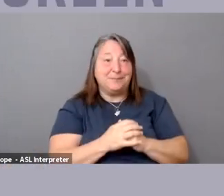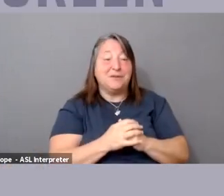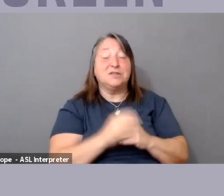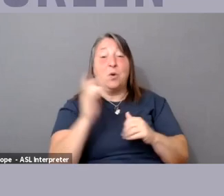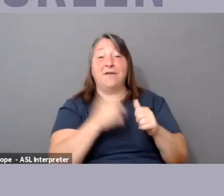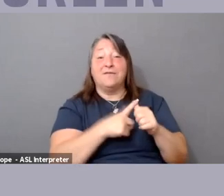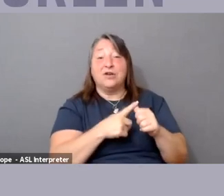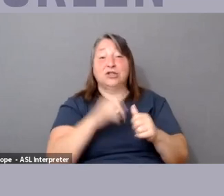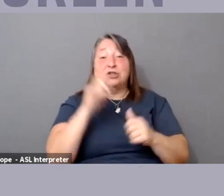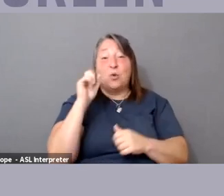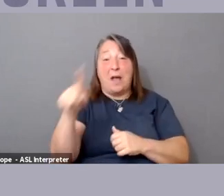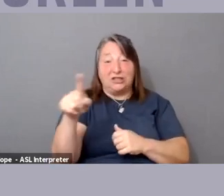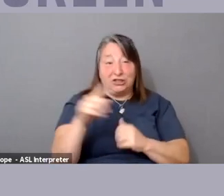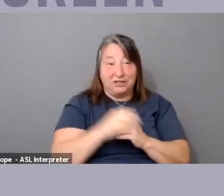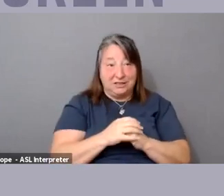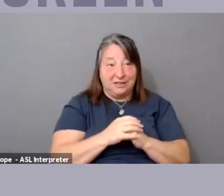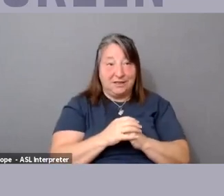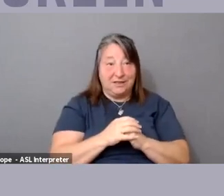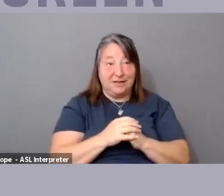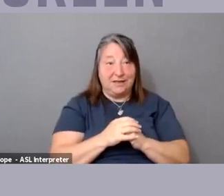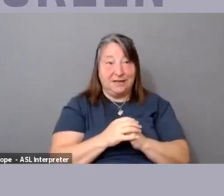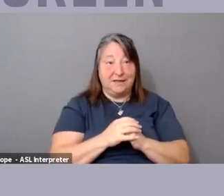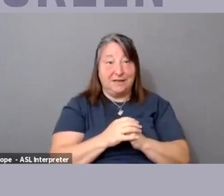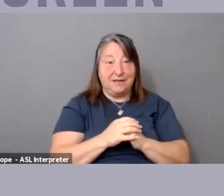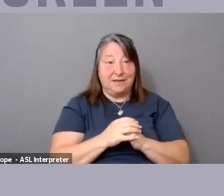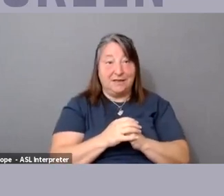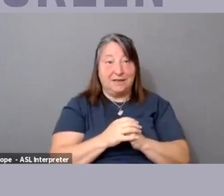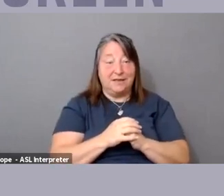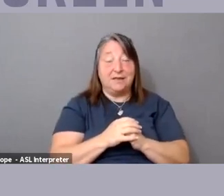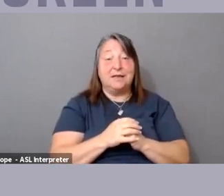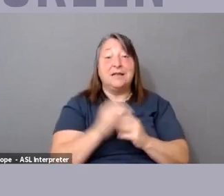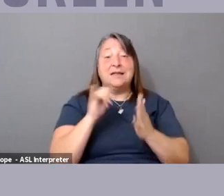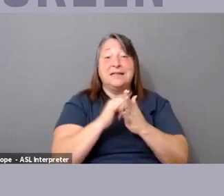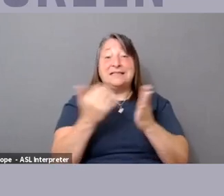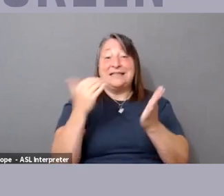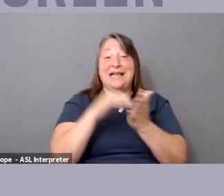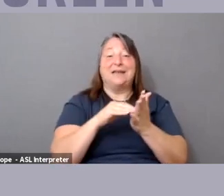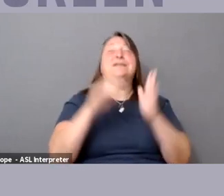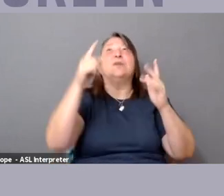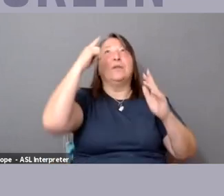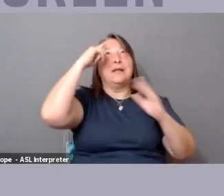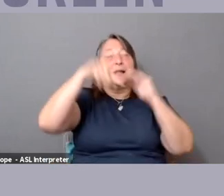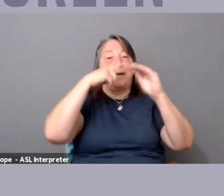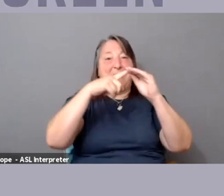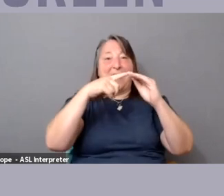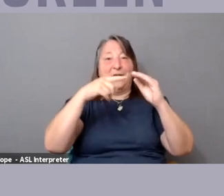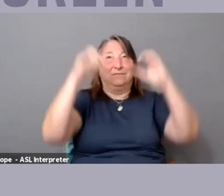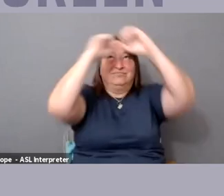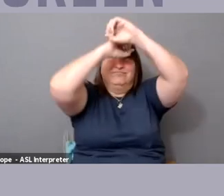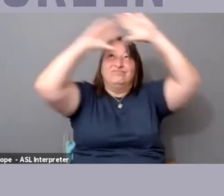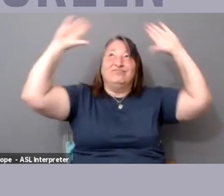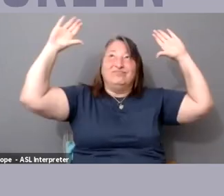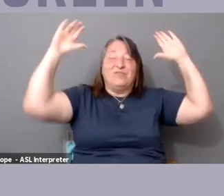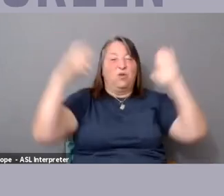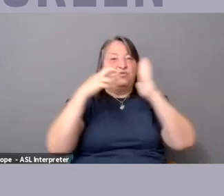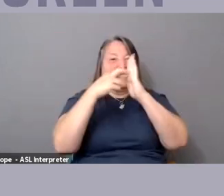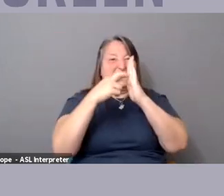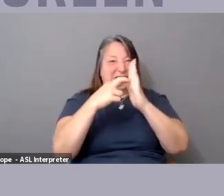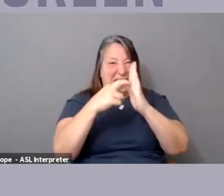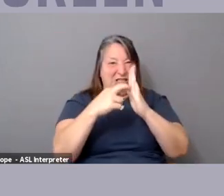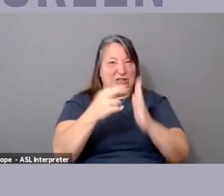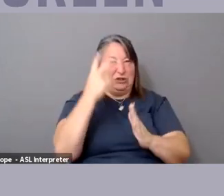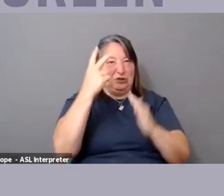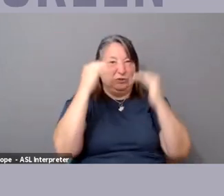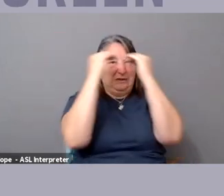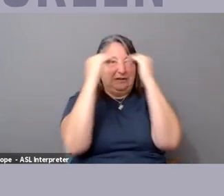question, this is again, looking at, so if you think about representation in two dimensions, one is how